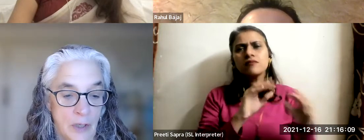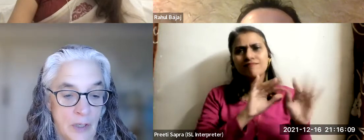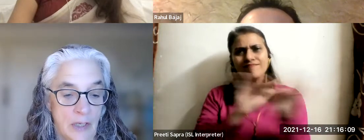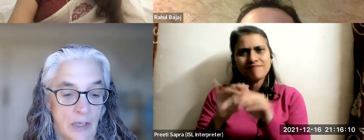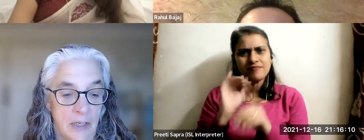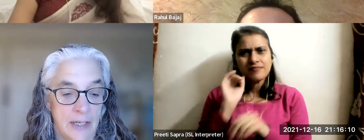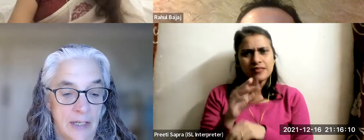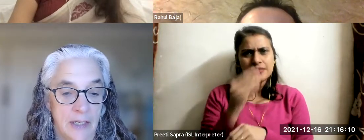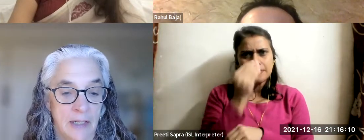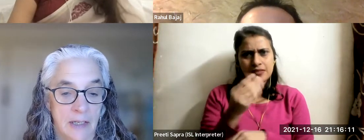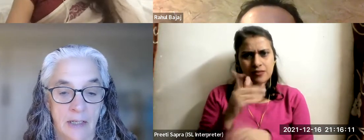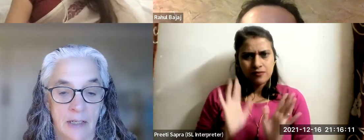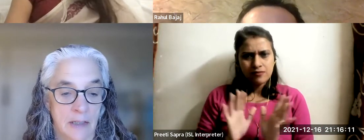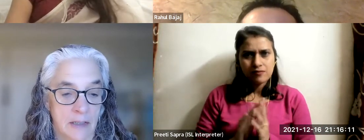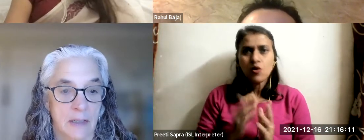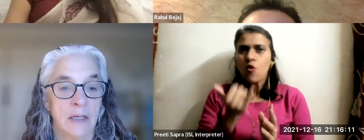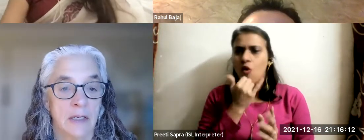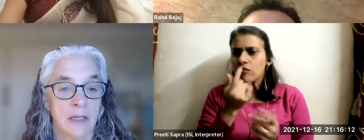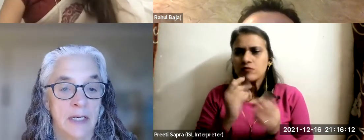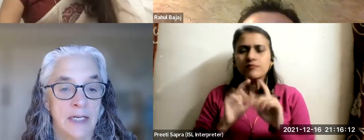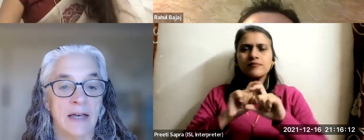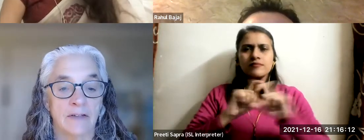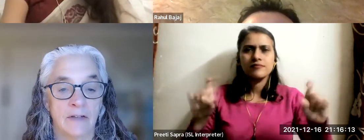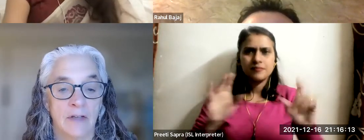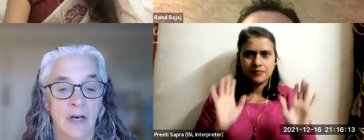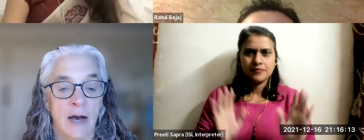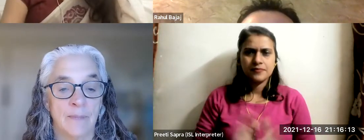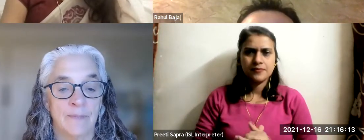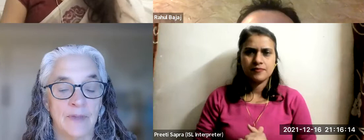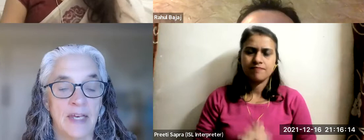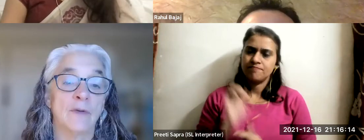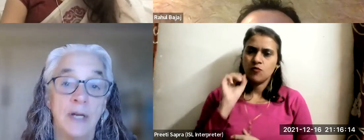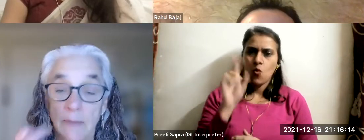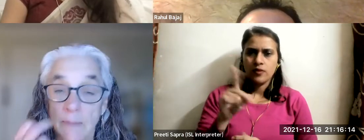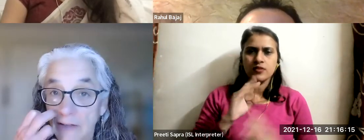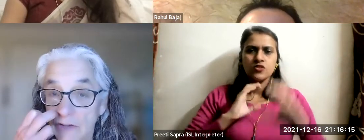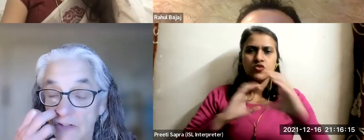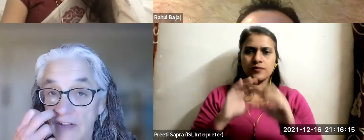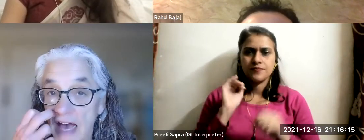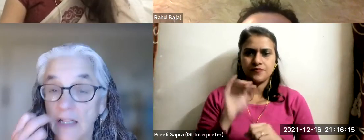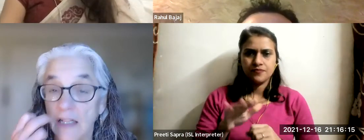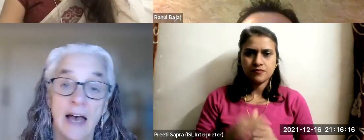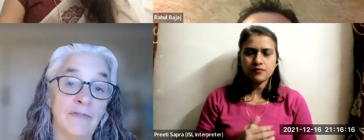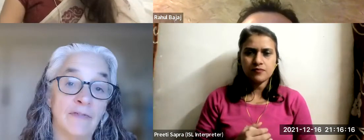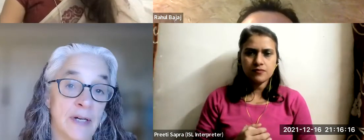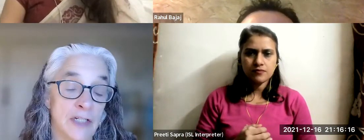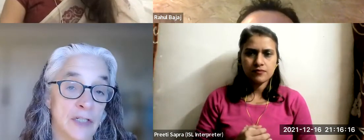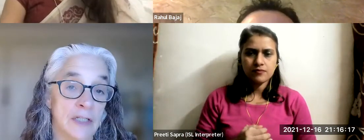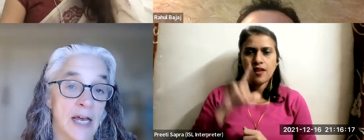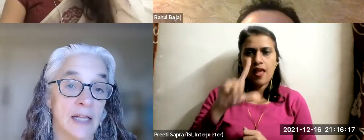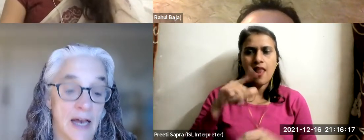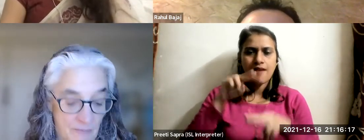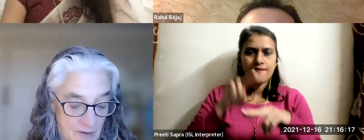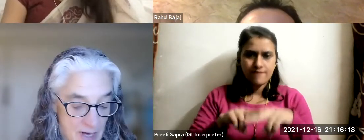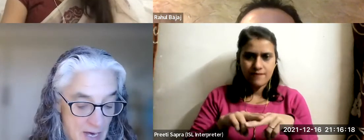as in just articulate it, verbalize it? Yes. Yeah, so my email address is lf, my